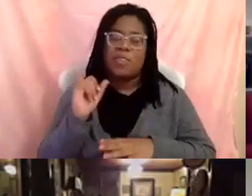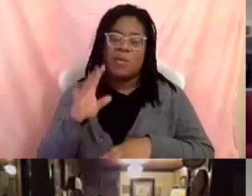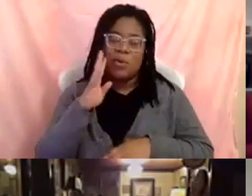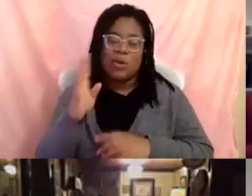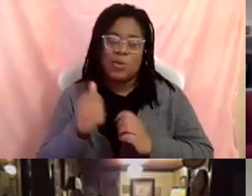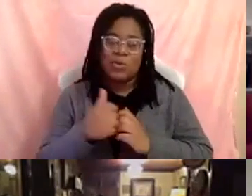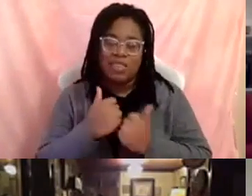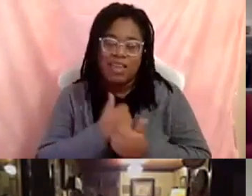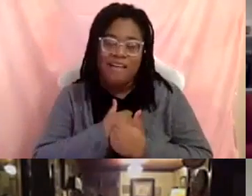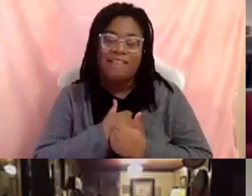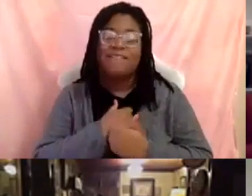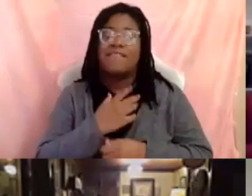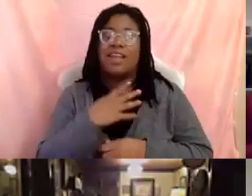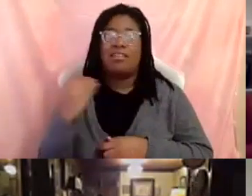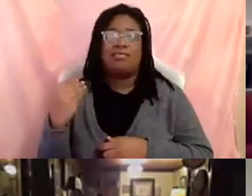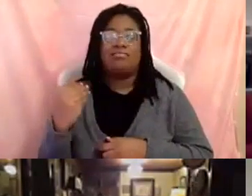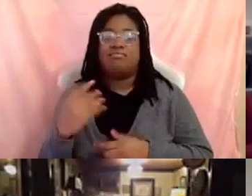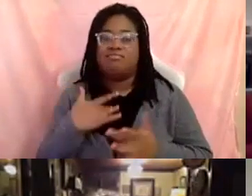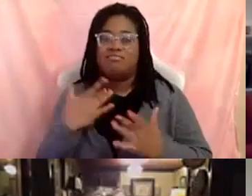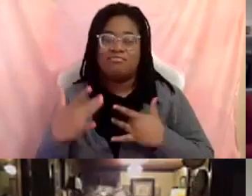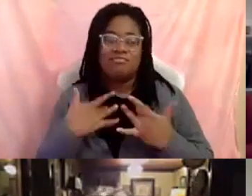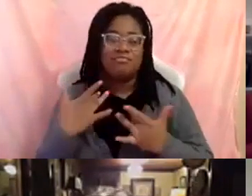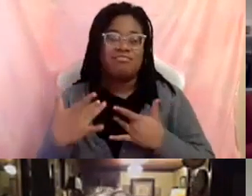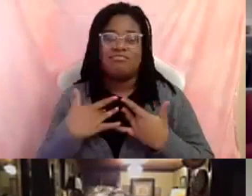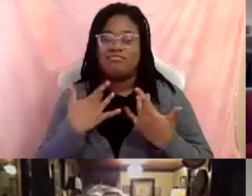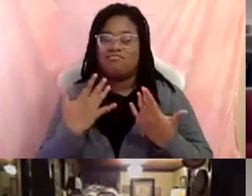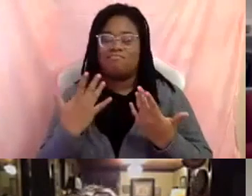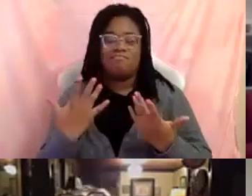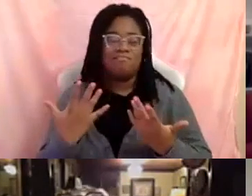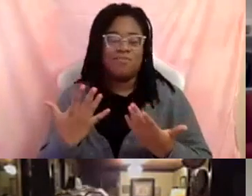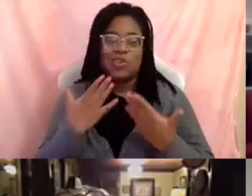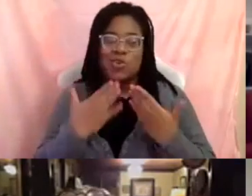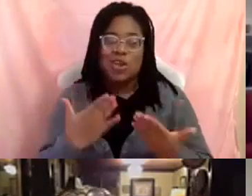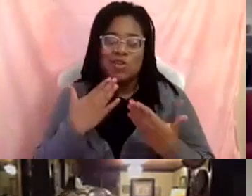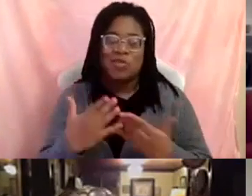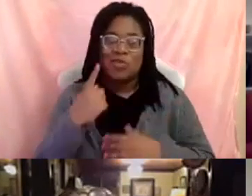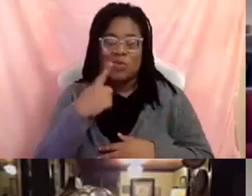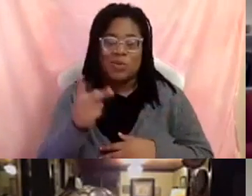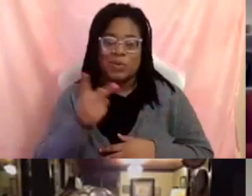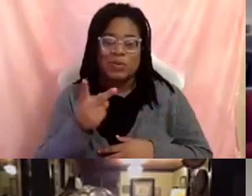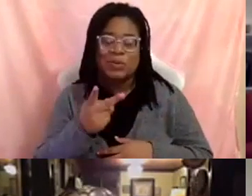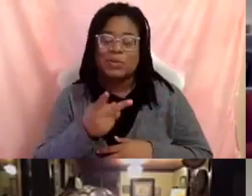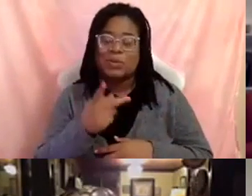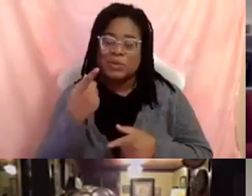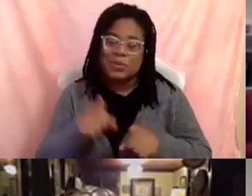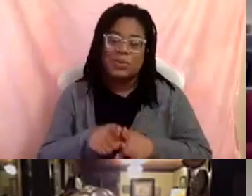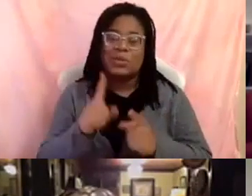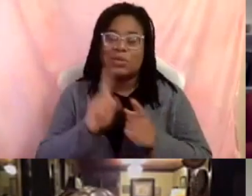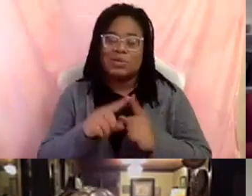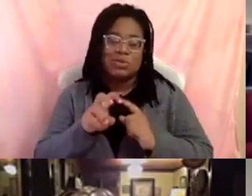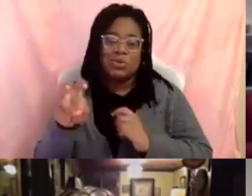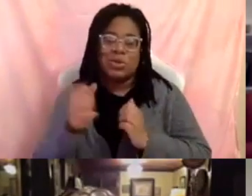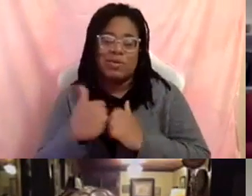love and immense excitement and enthusiasm, and grateful that CJ and Adjua agreed to be on this journey with